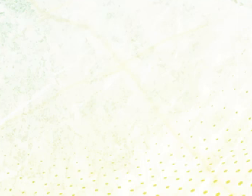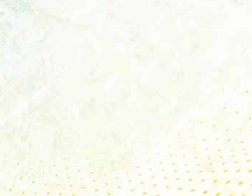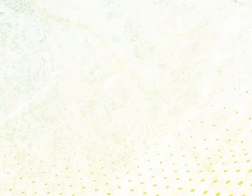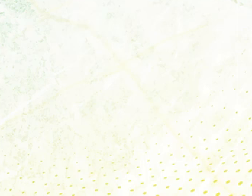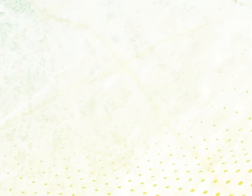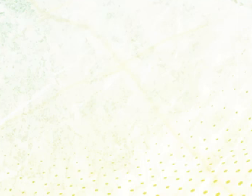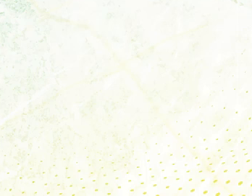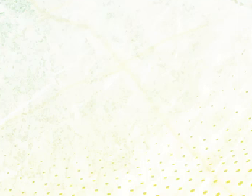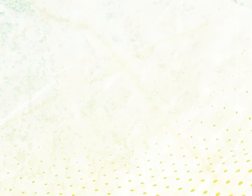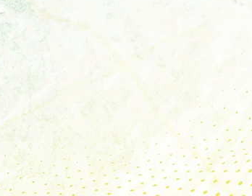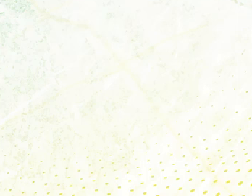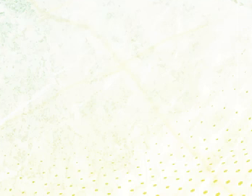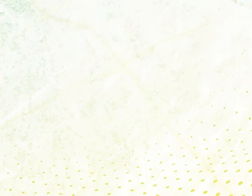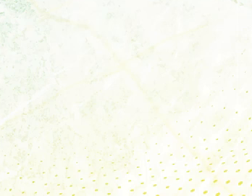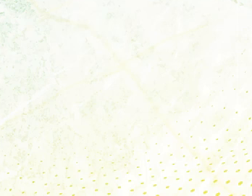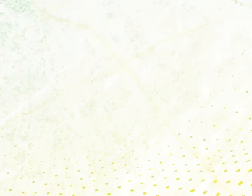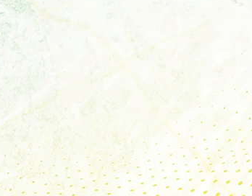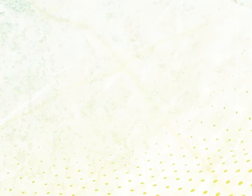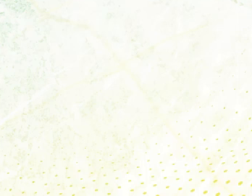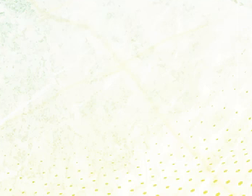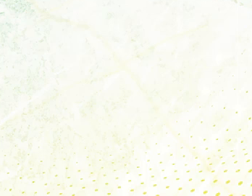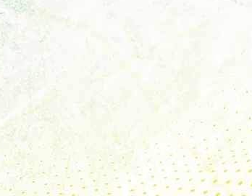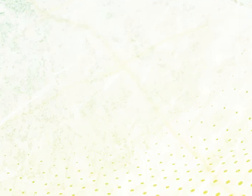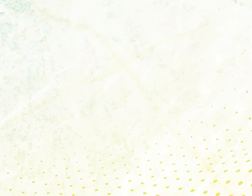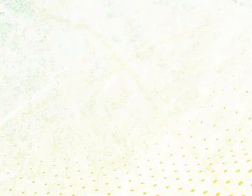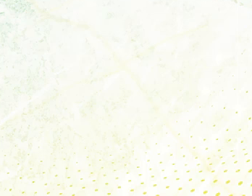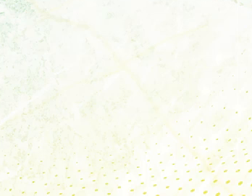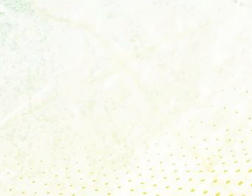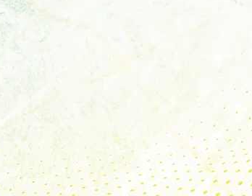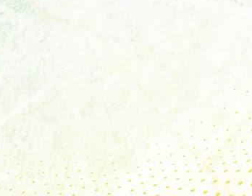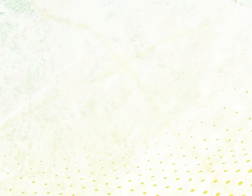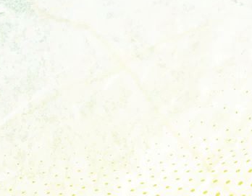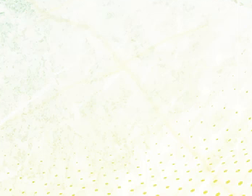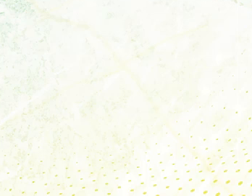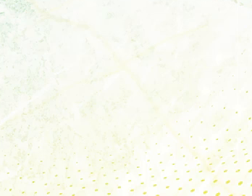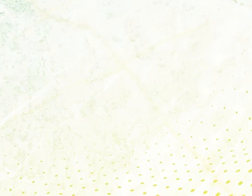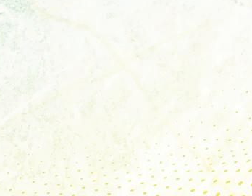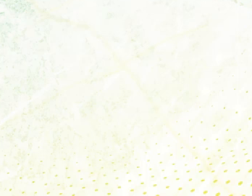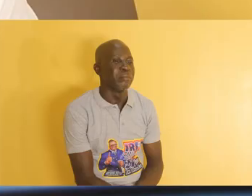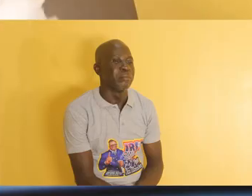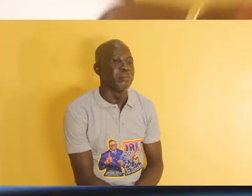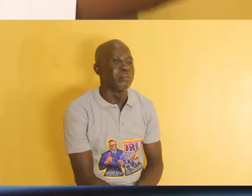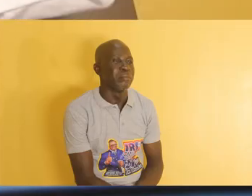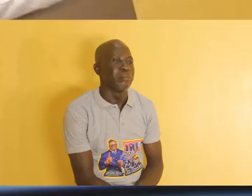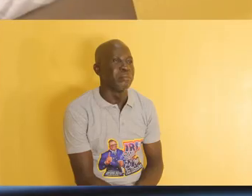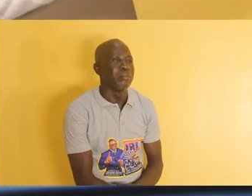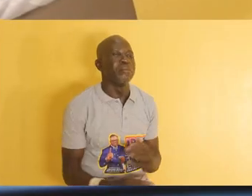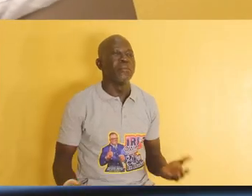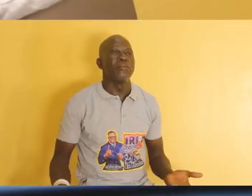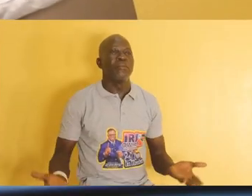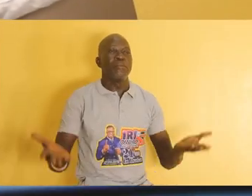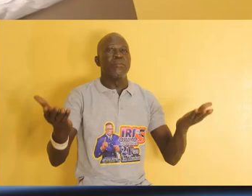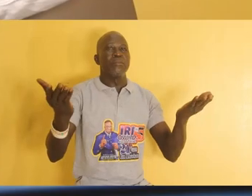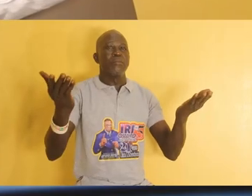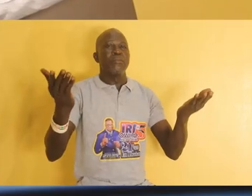ya eri mi ni yi o ẹ ṣe o ẹ ṣe dàdí mo dúpẹ gan sa. Ẹ gbé ọwọ́ sókè.